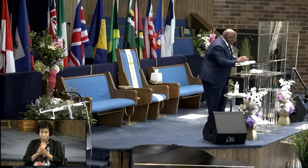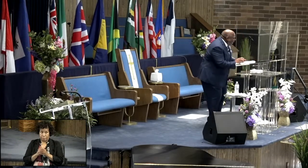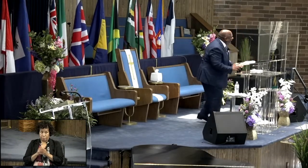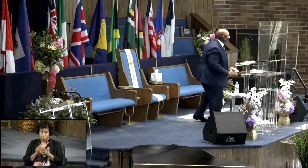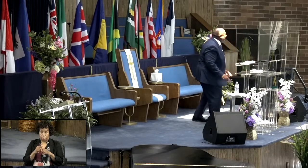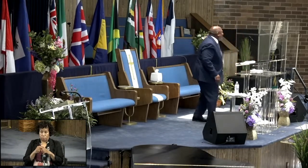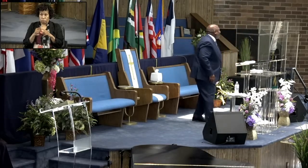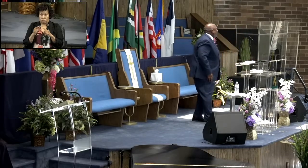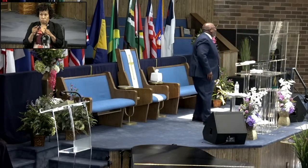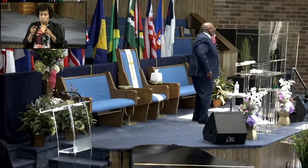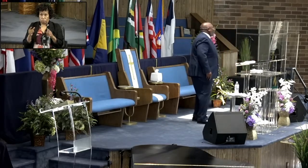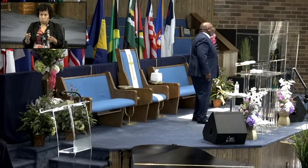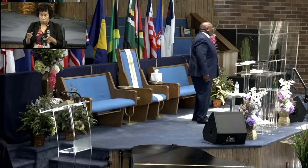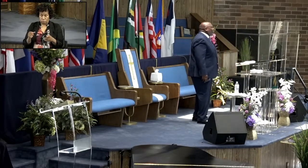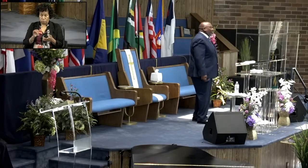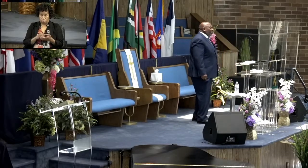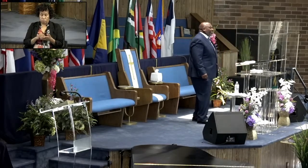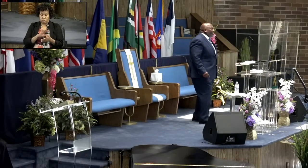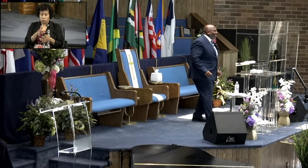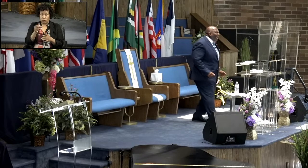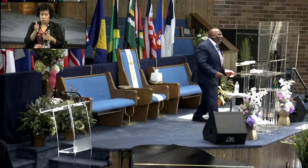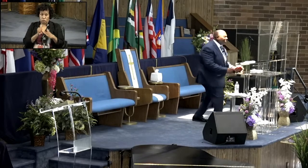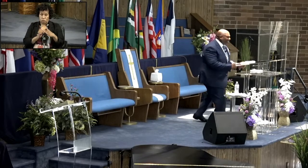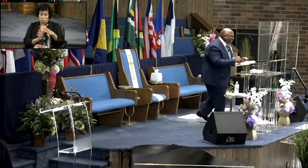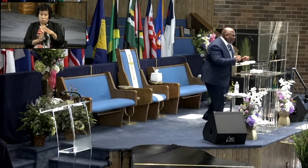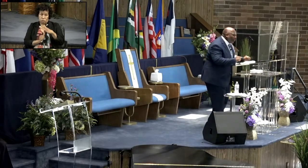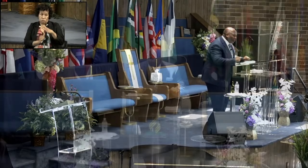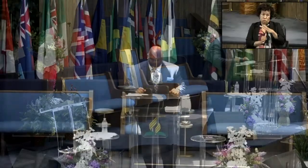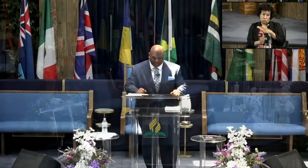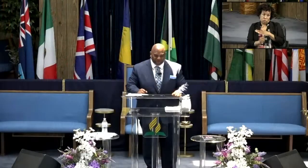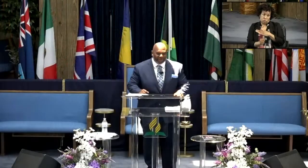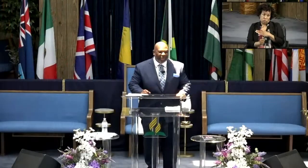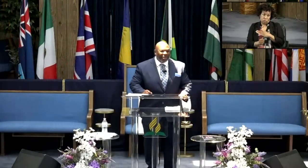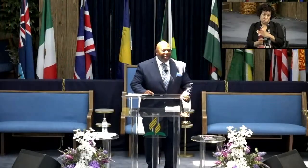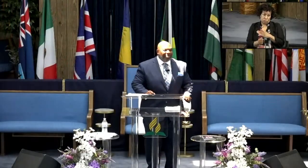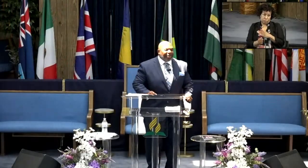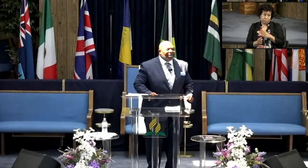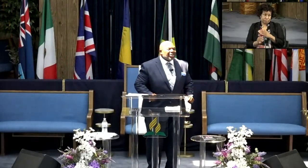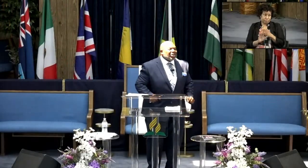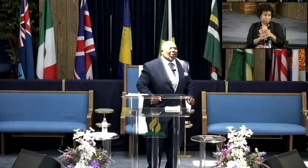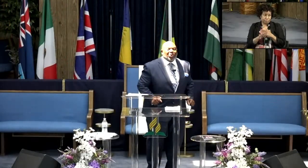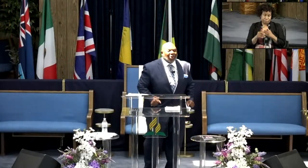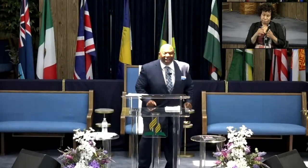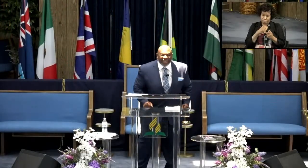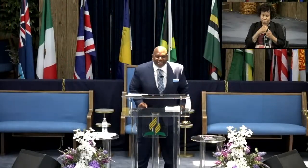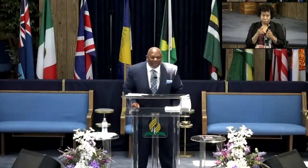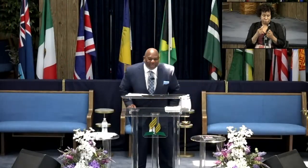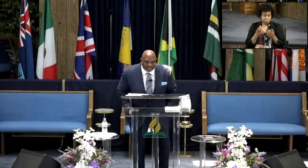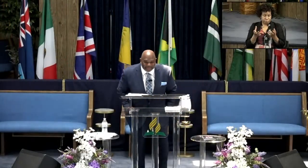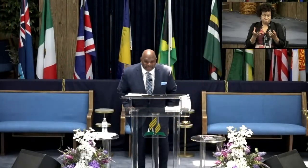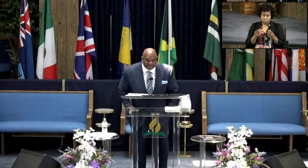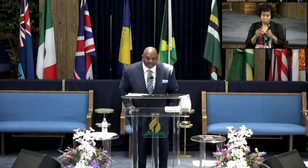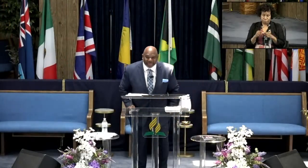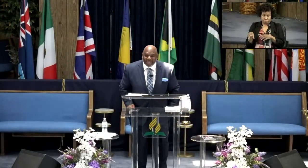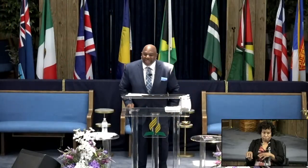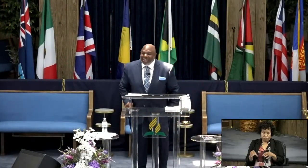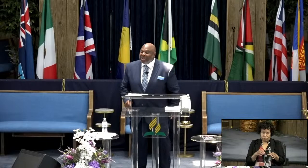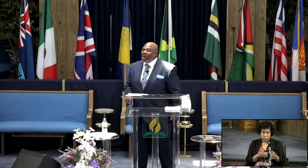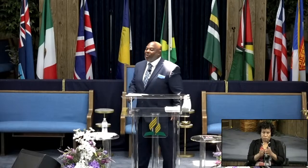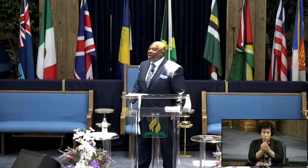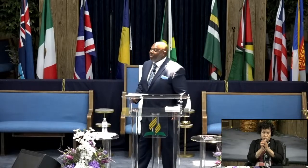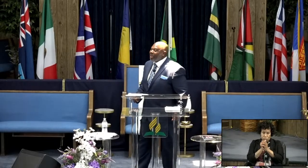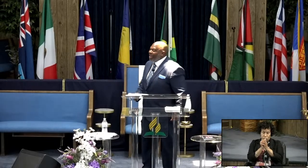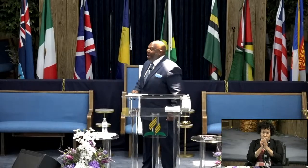But if you're hiding, worship is the last thing you want to do because you don't know how to do it.